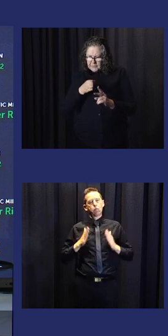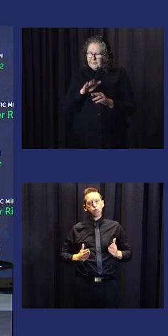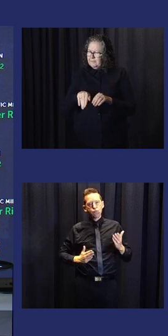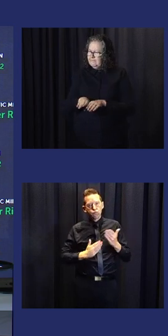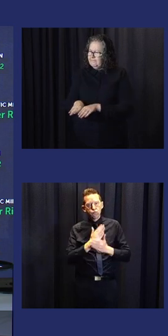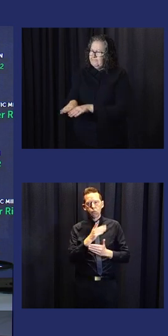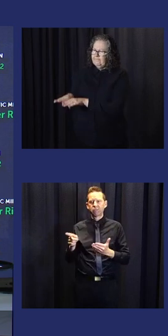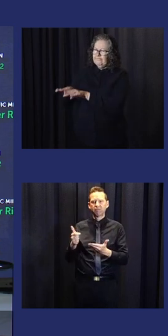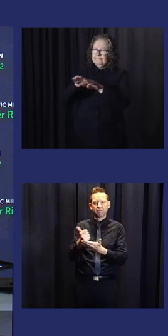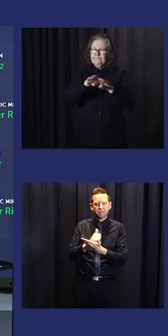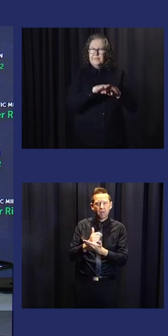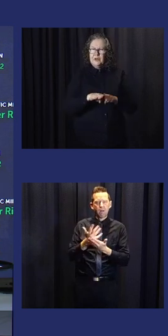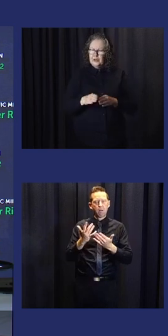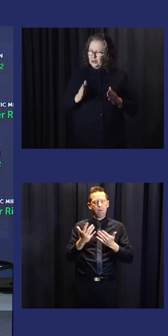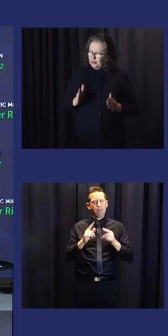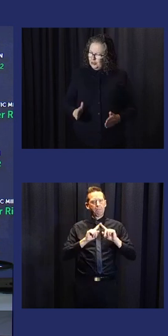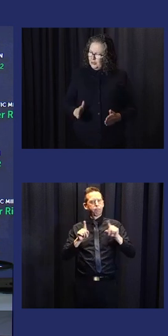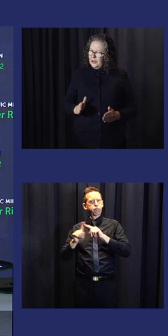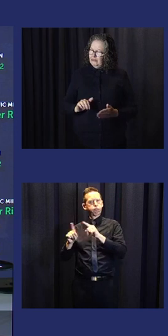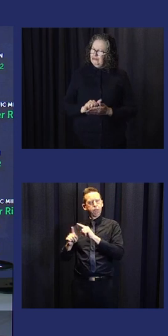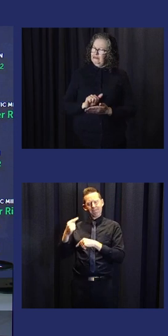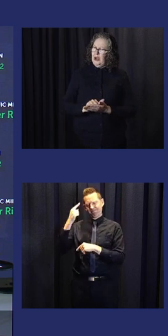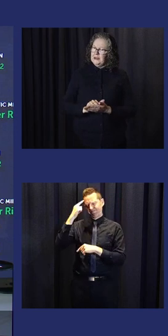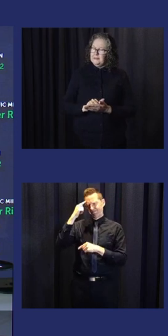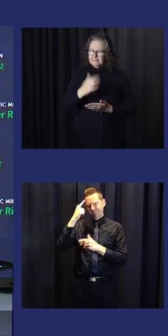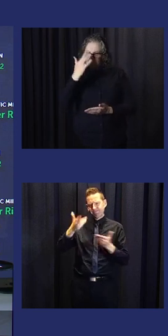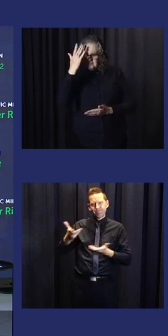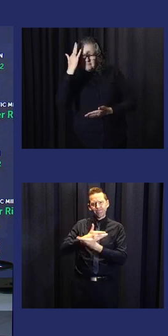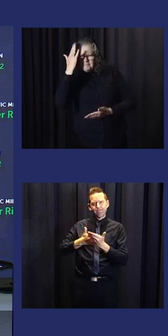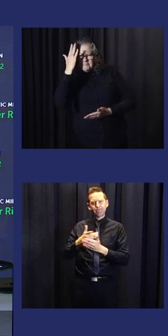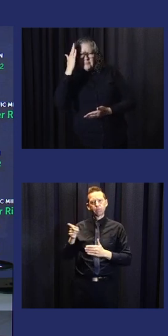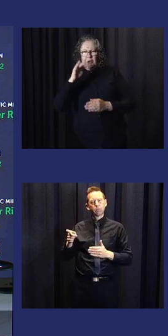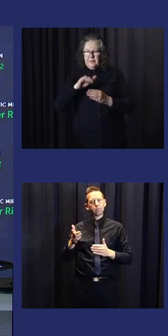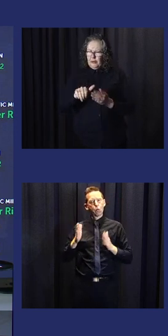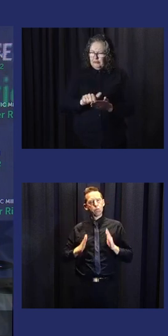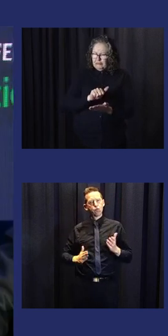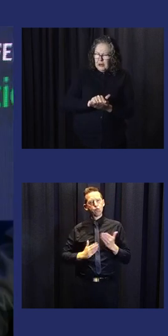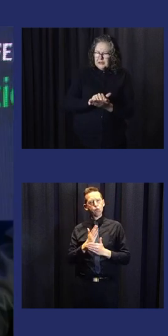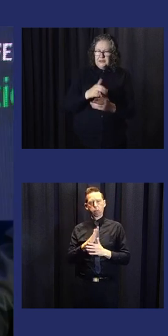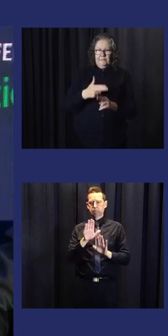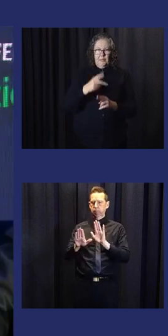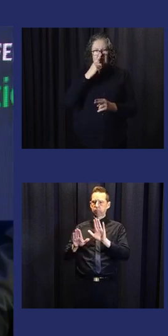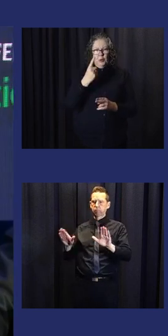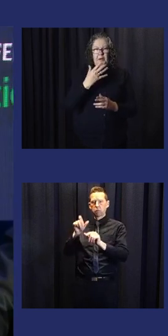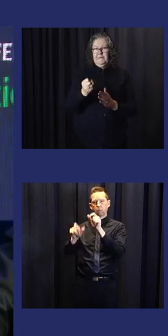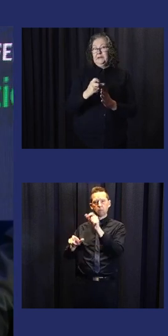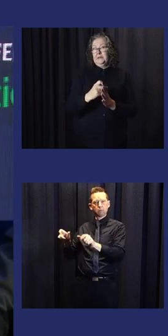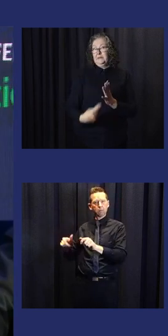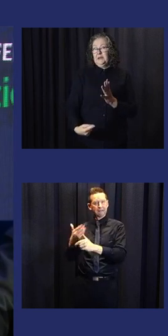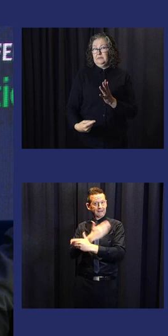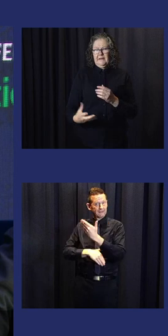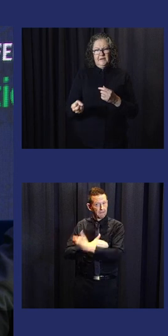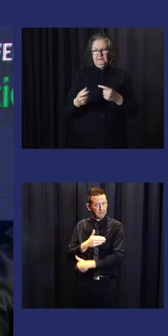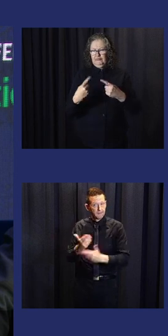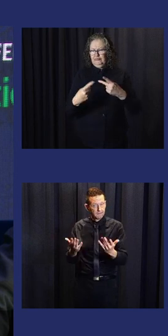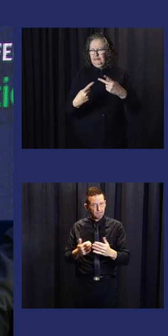so GSEC, you know, thinking and talking about, and on rights of peoples with disabilities, and many, many other issues.